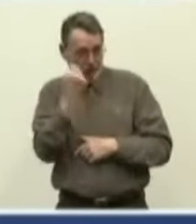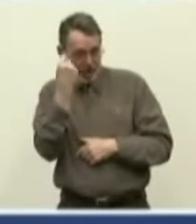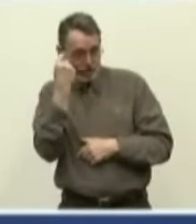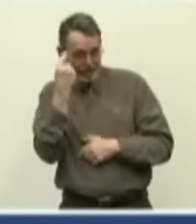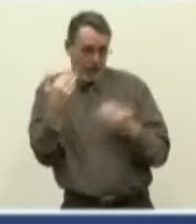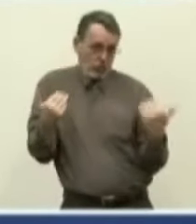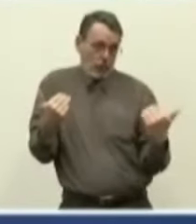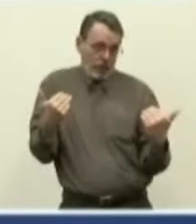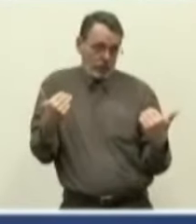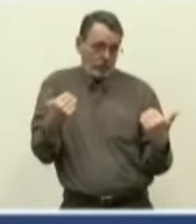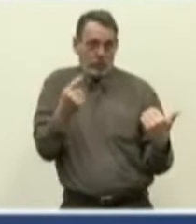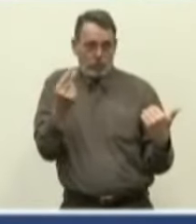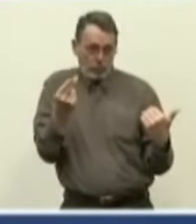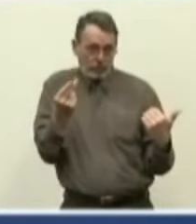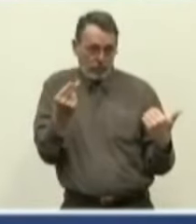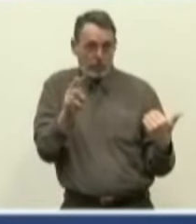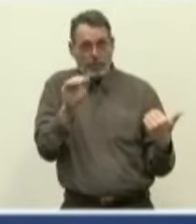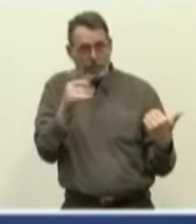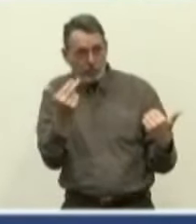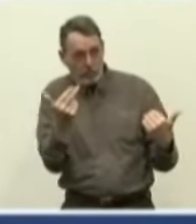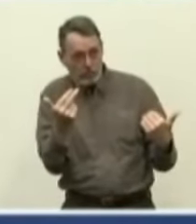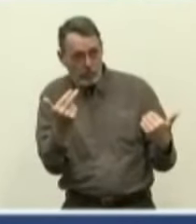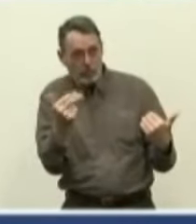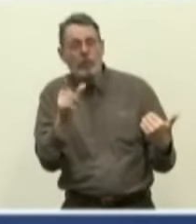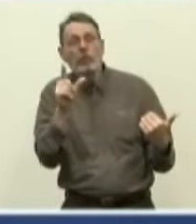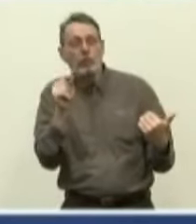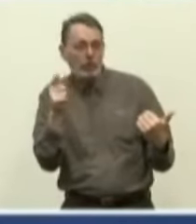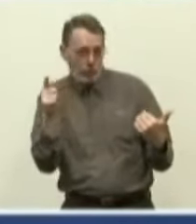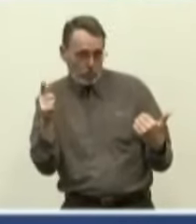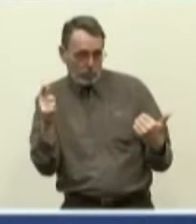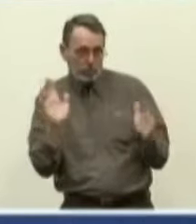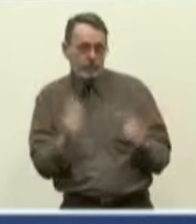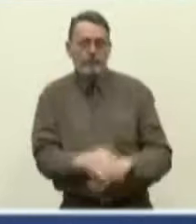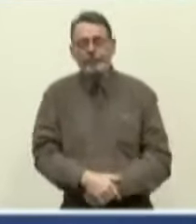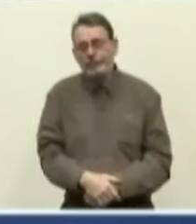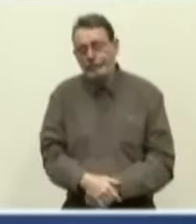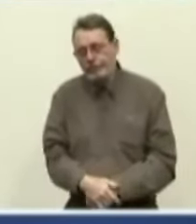today, Thursday, May 13th, 2021.